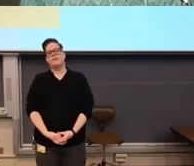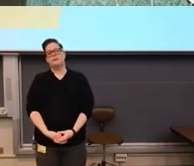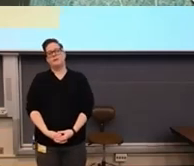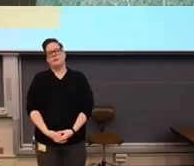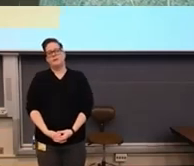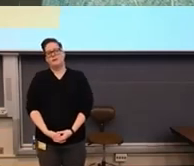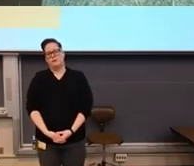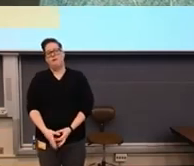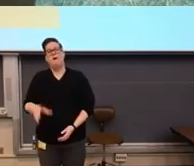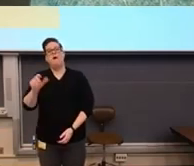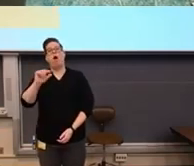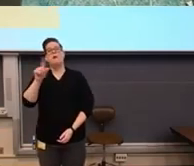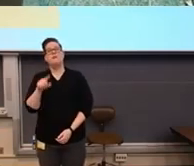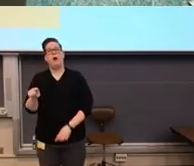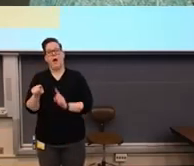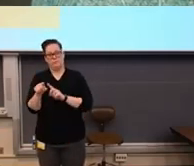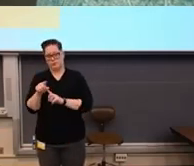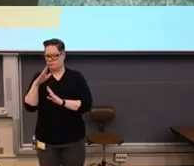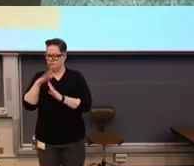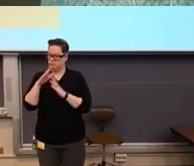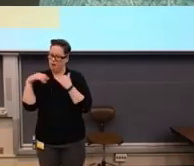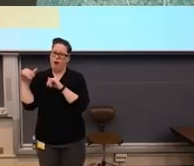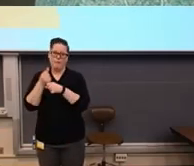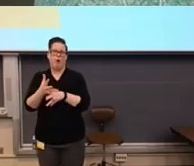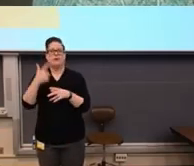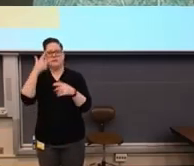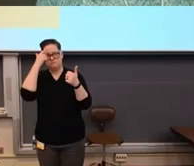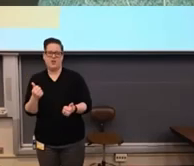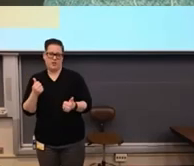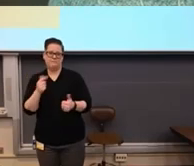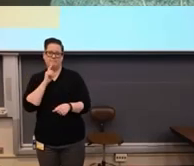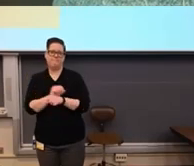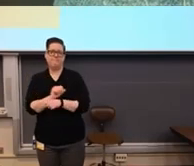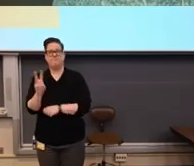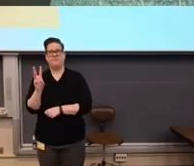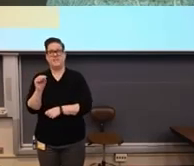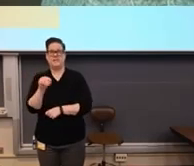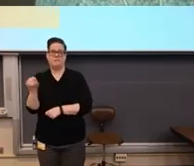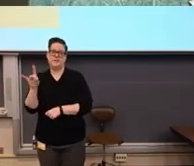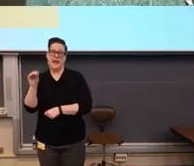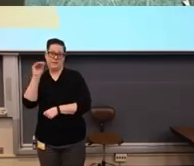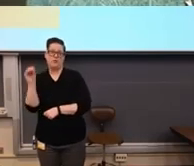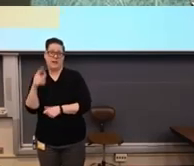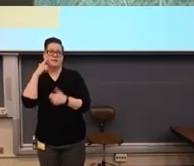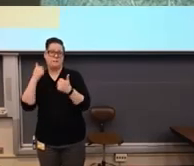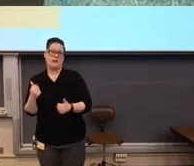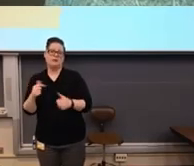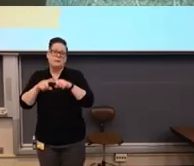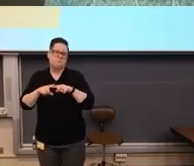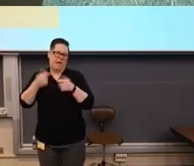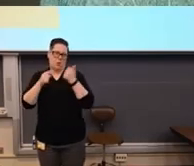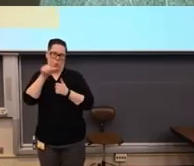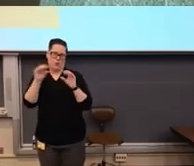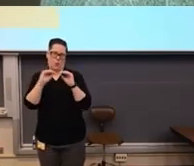So Alzheimer's is the most common cause of dementia, accounting for 60 to 80%, depending on whose estimates you